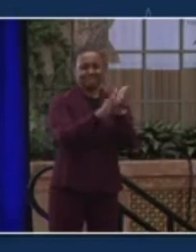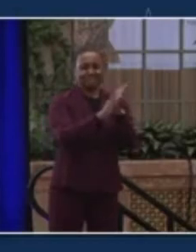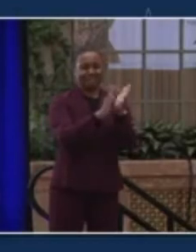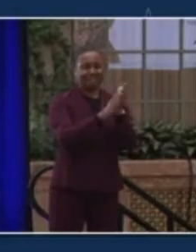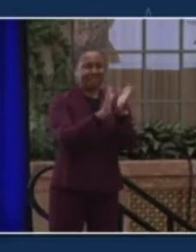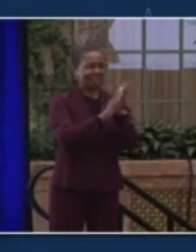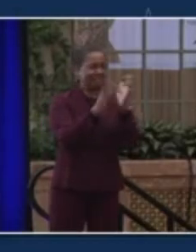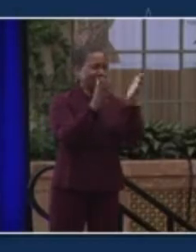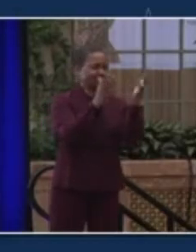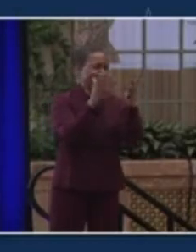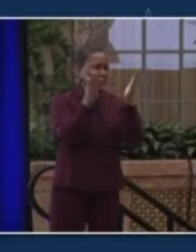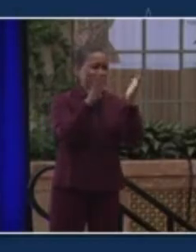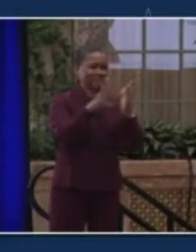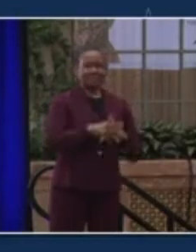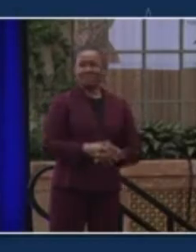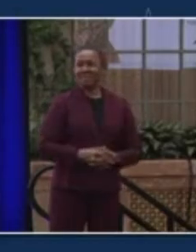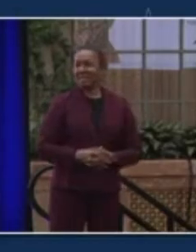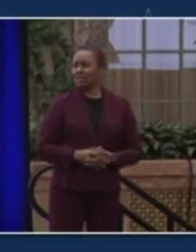Yes, he did.